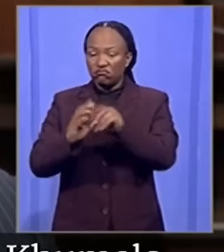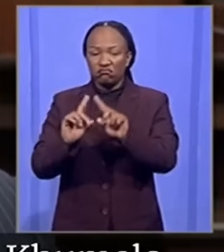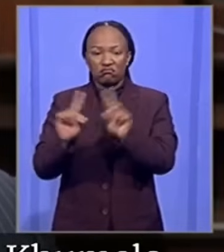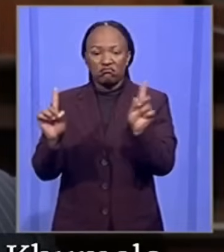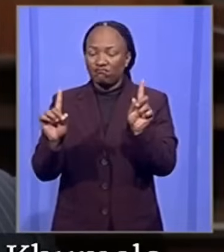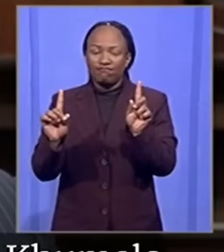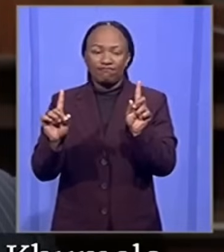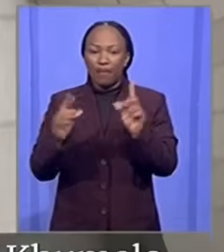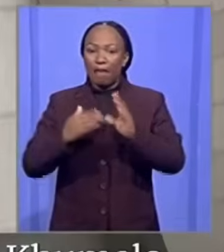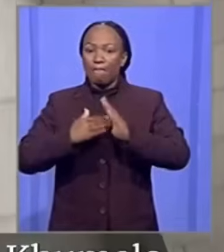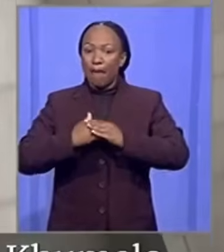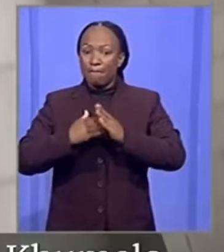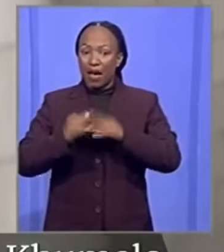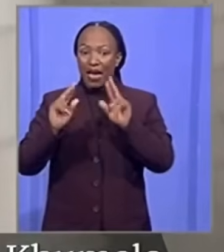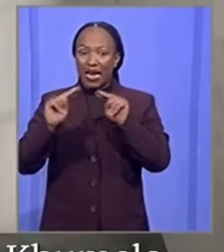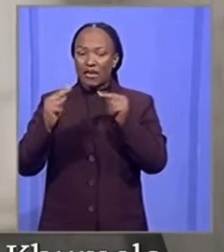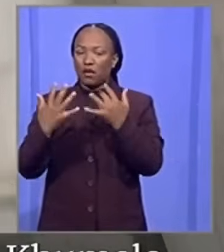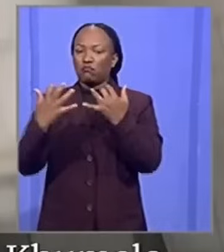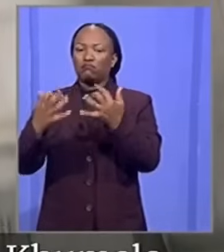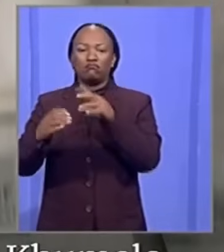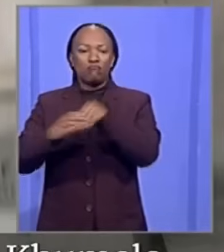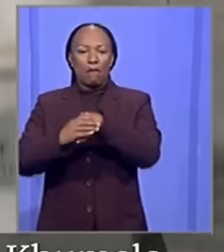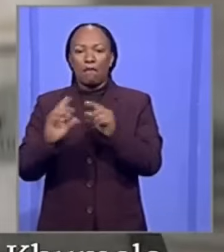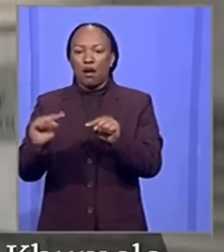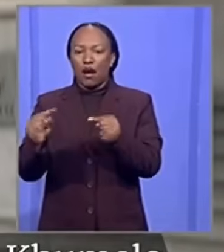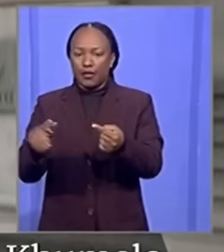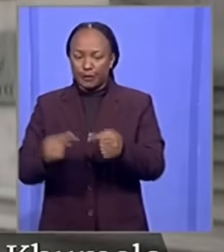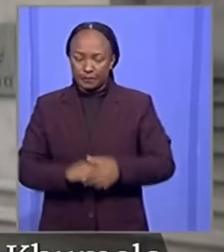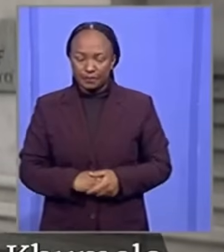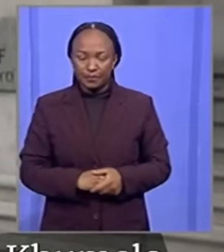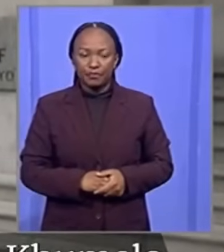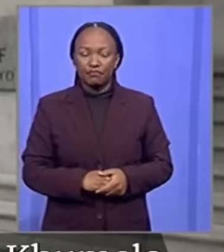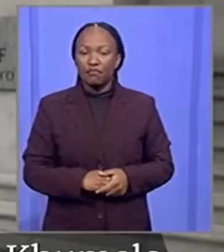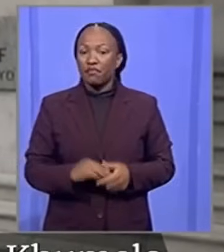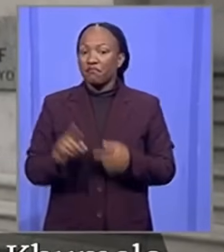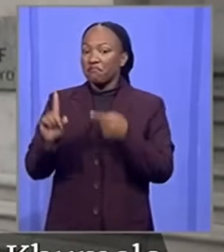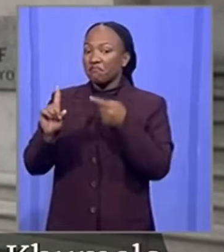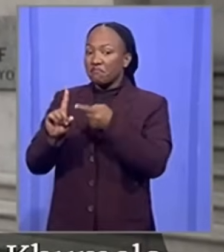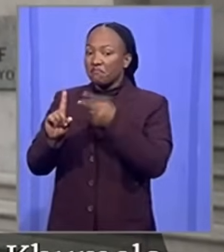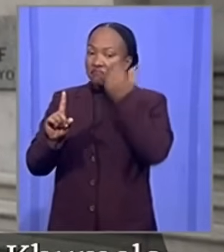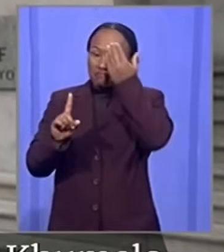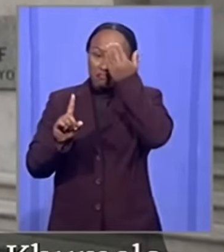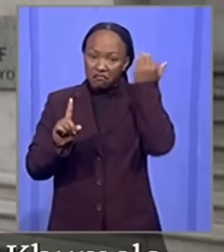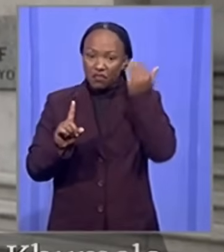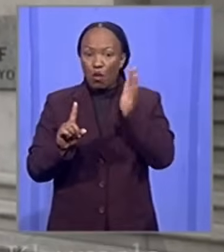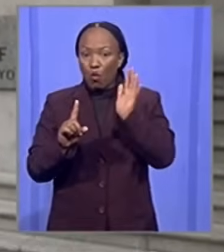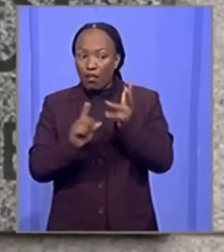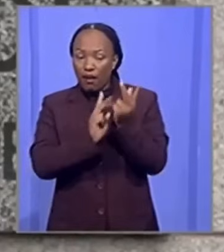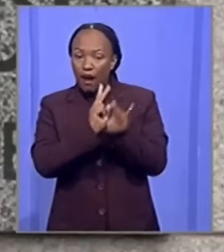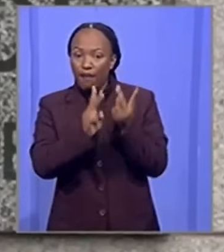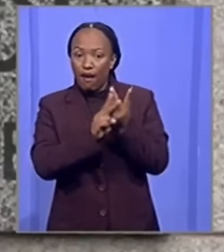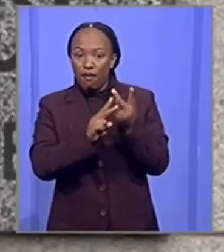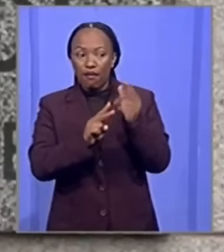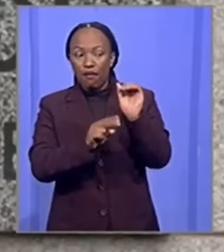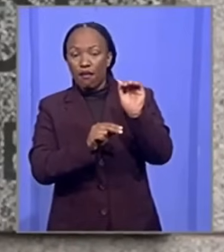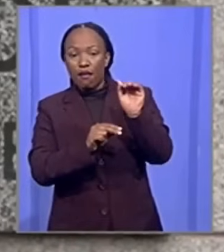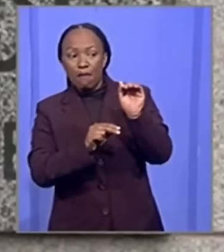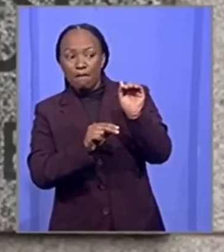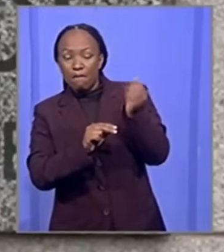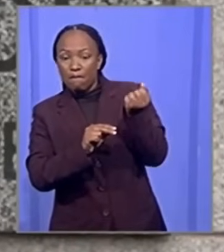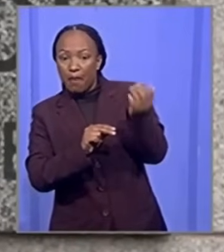member of the National Assembly. Hajwale ha o tsebisagale hore Khumalo o tlo e kenya kopo e nngwe na lekgotleng le phameng